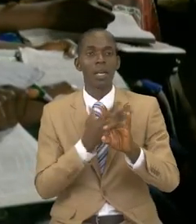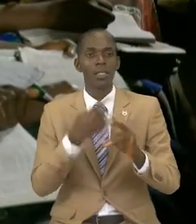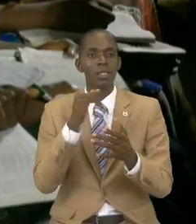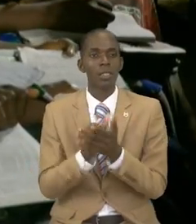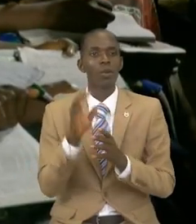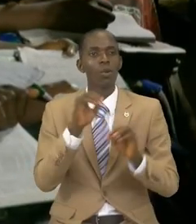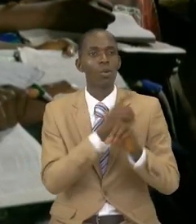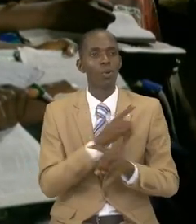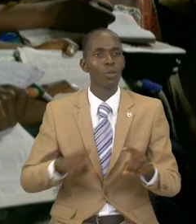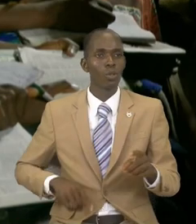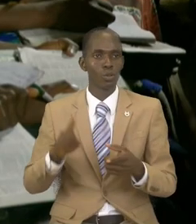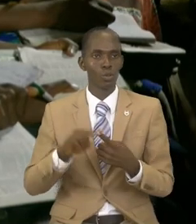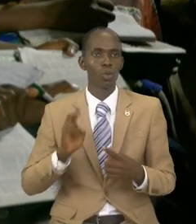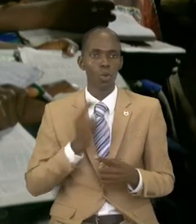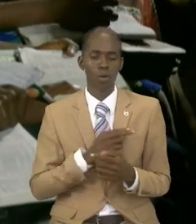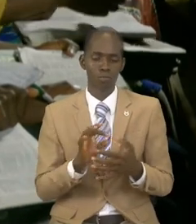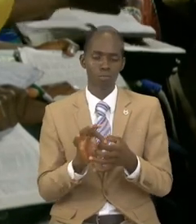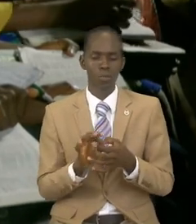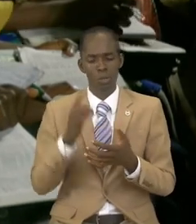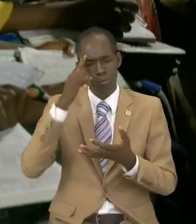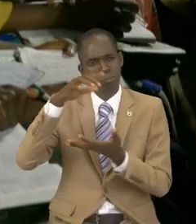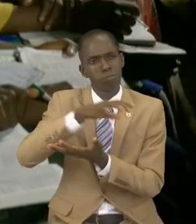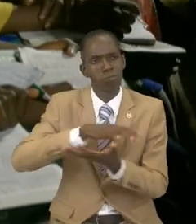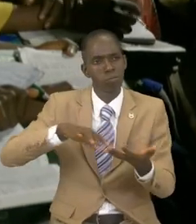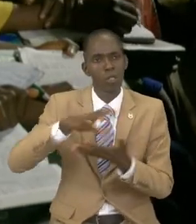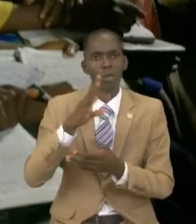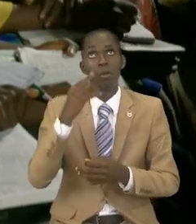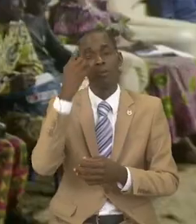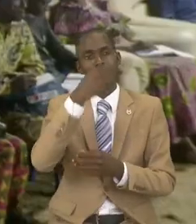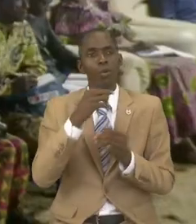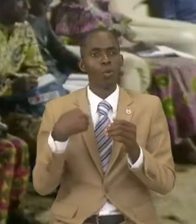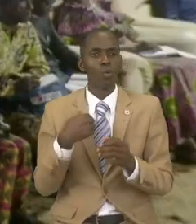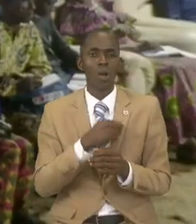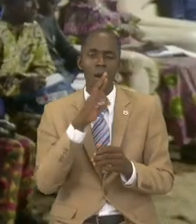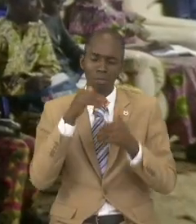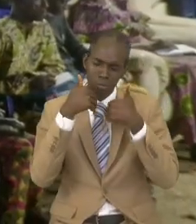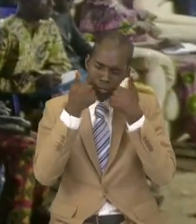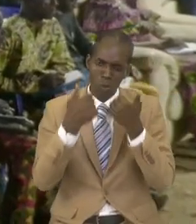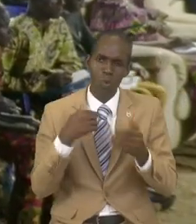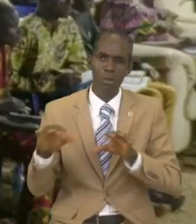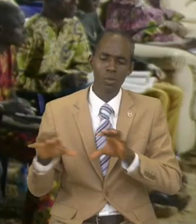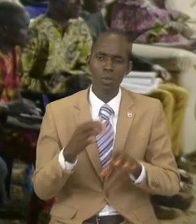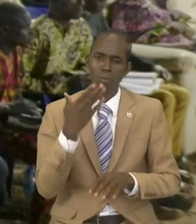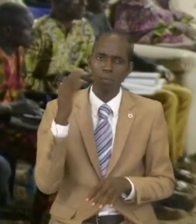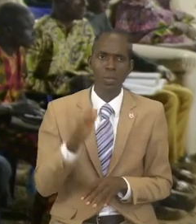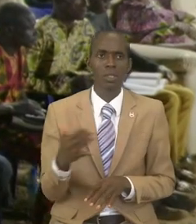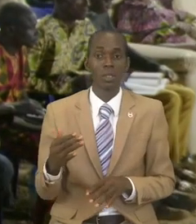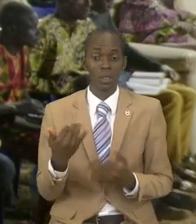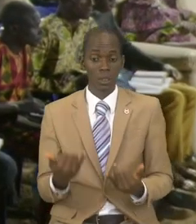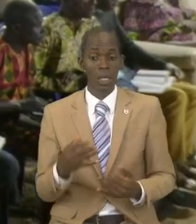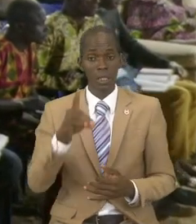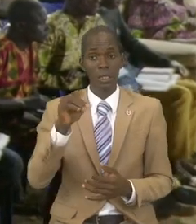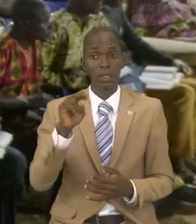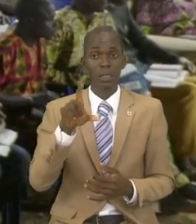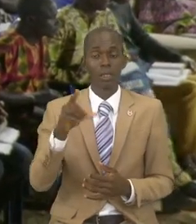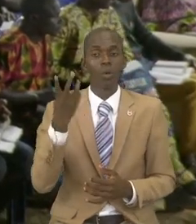to us belongeth confusion of face. We are ashamed. We have done evil. He was confessing with